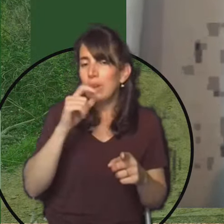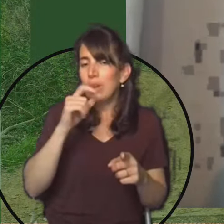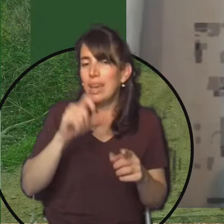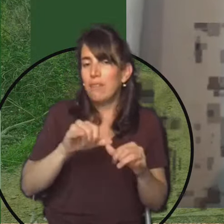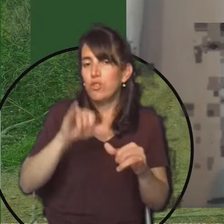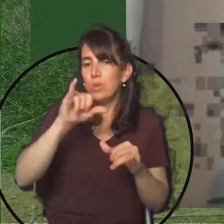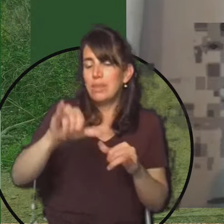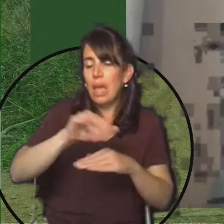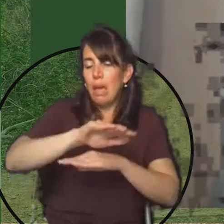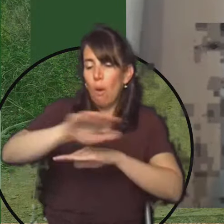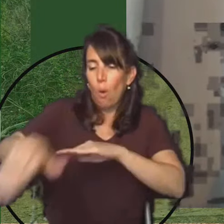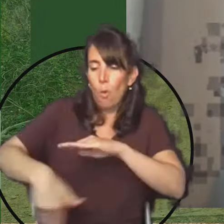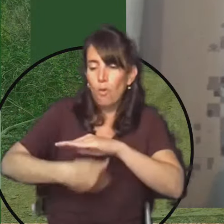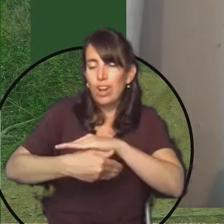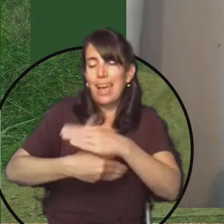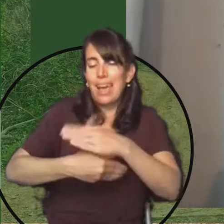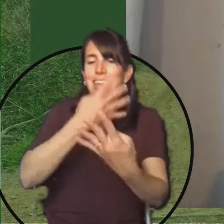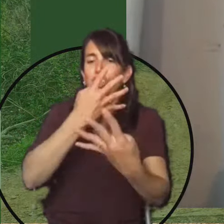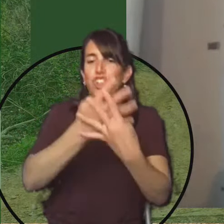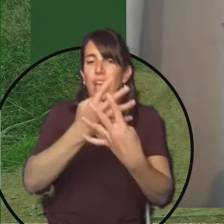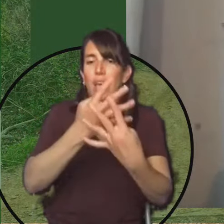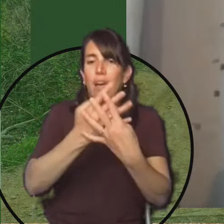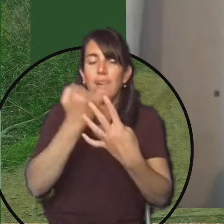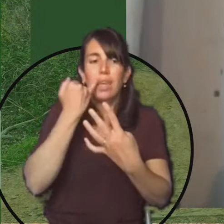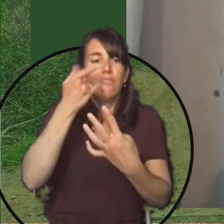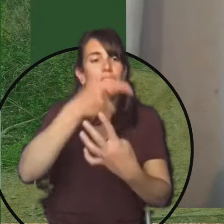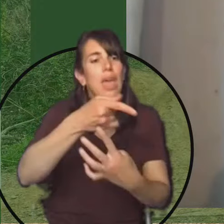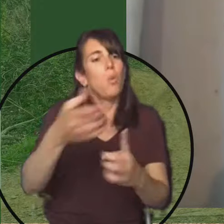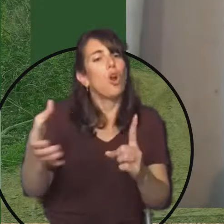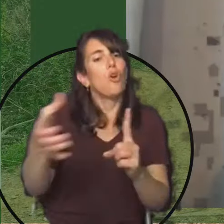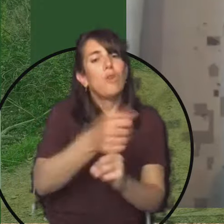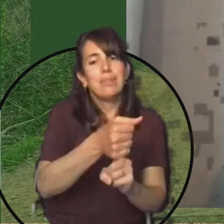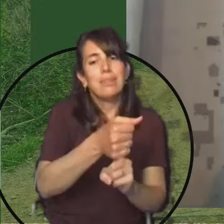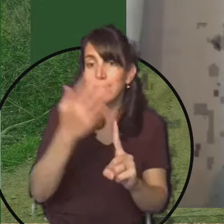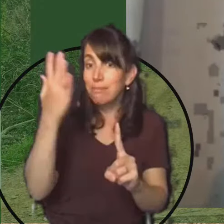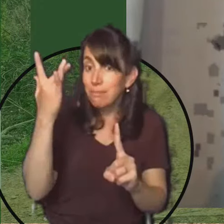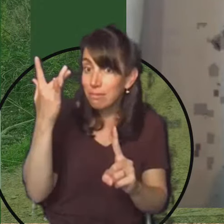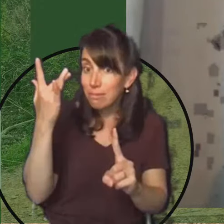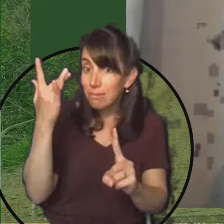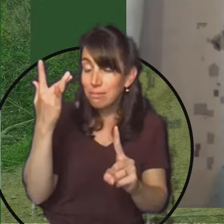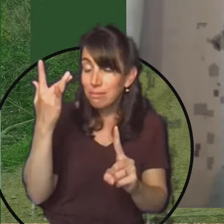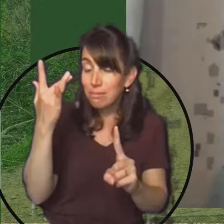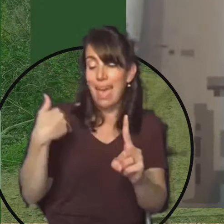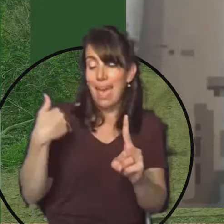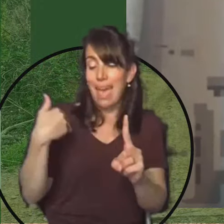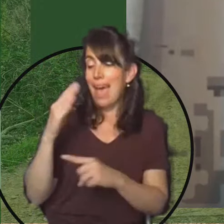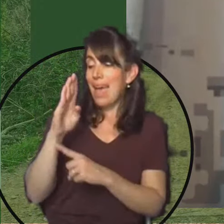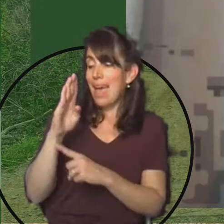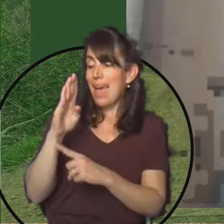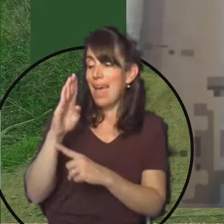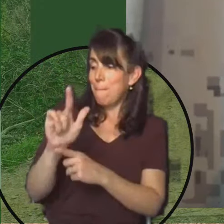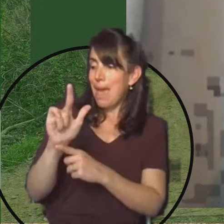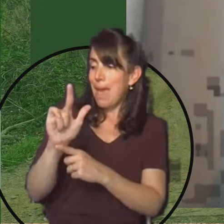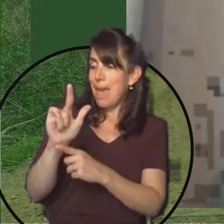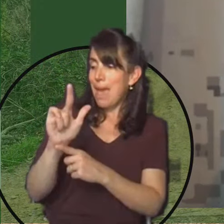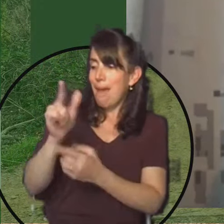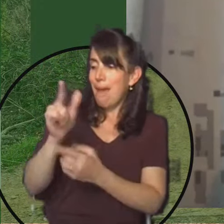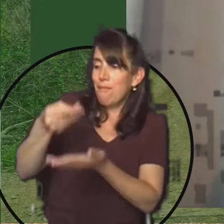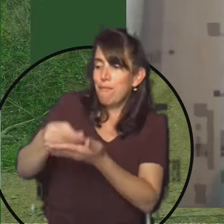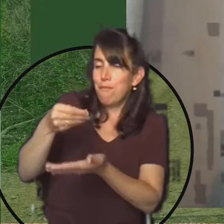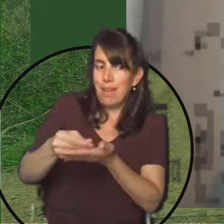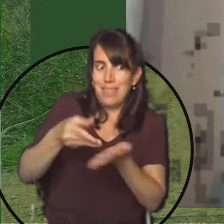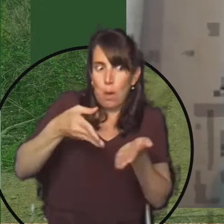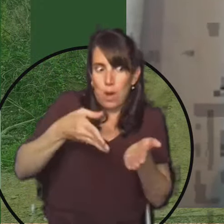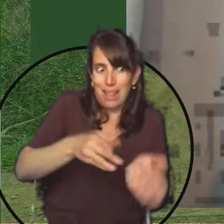Southern segregationist jails, if they were arrested because they had bail funds which would allow them to get out. So the city,